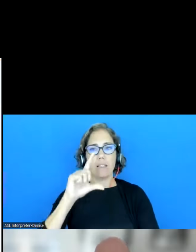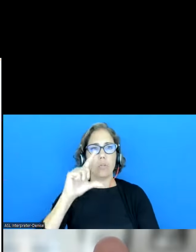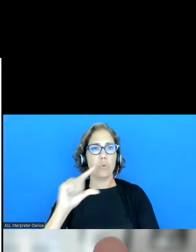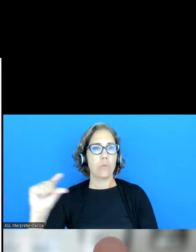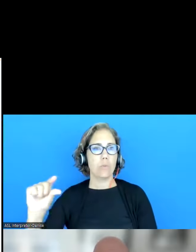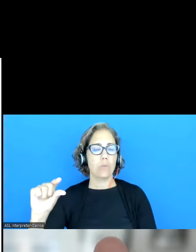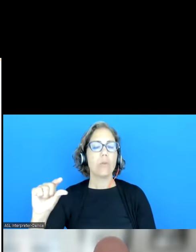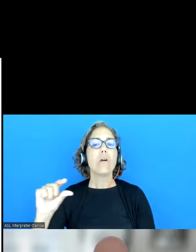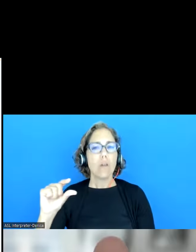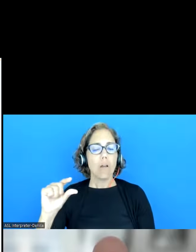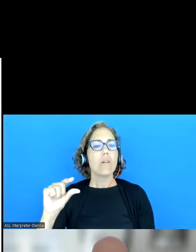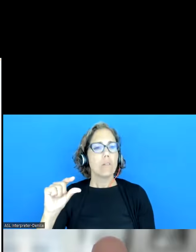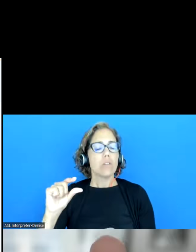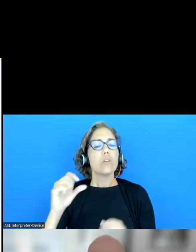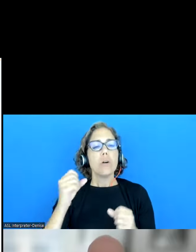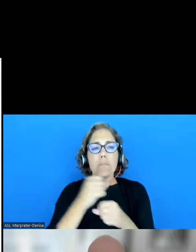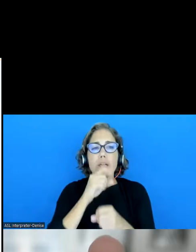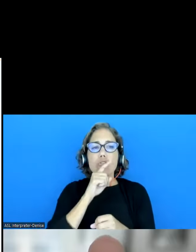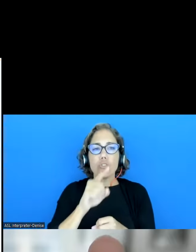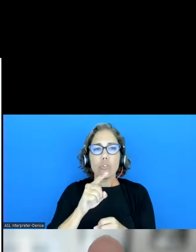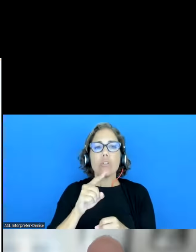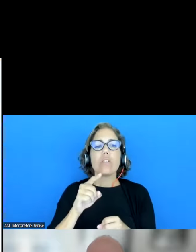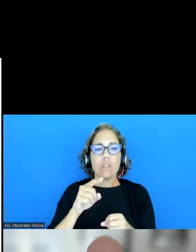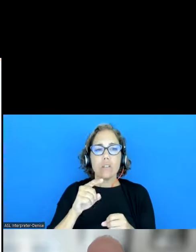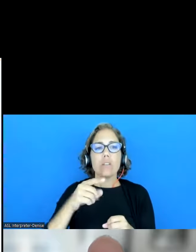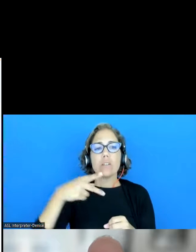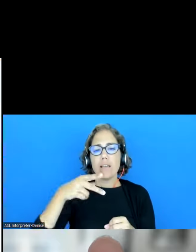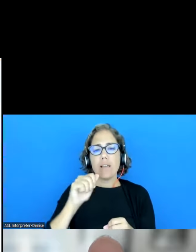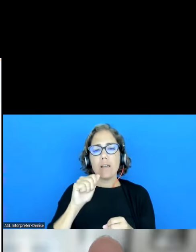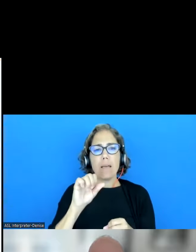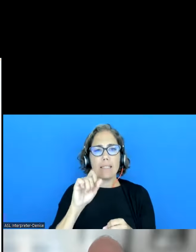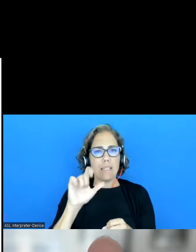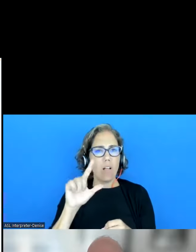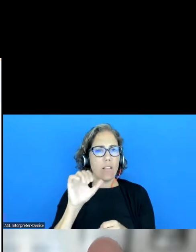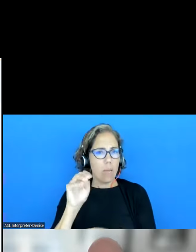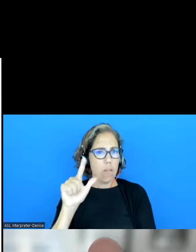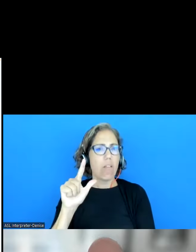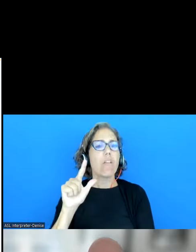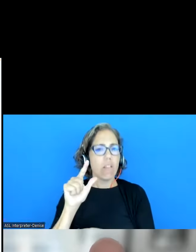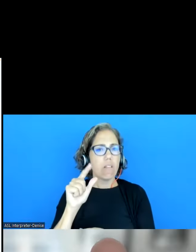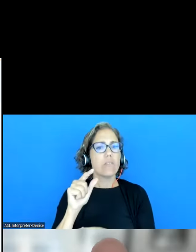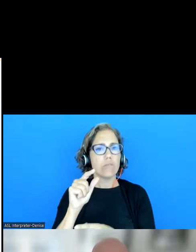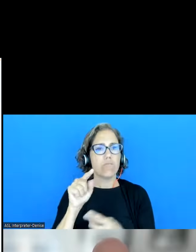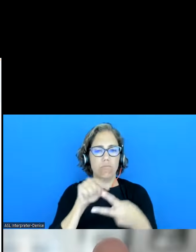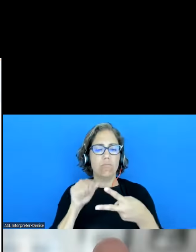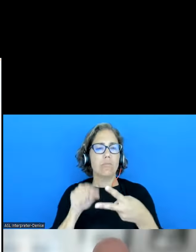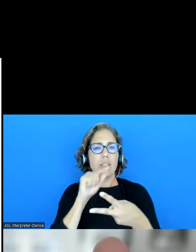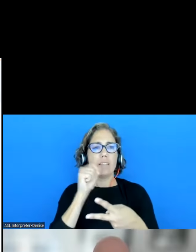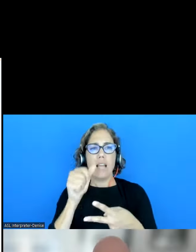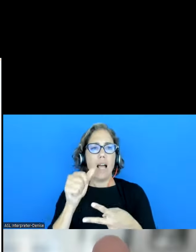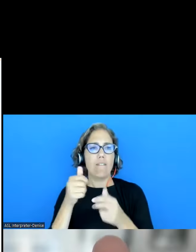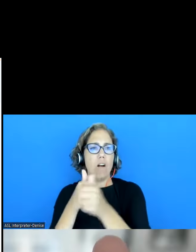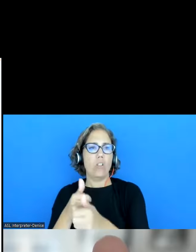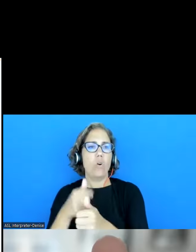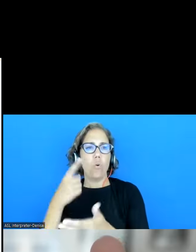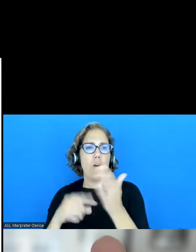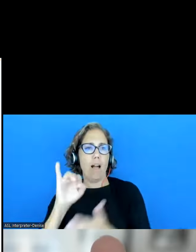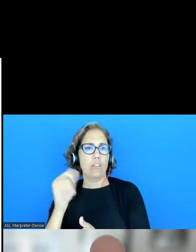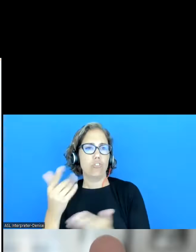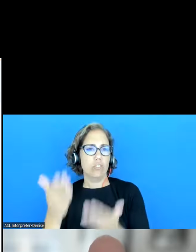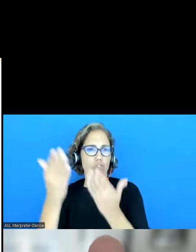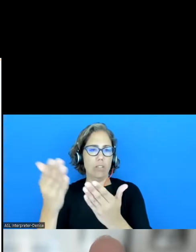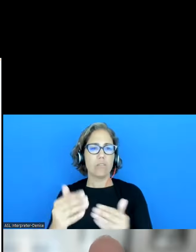that you're actually using Pascal or Camel and not just going with the ones that it suggests. You also want to follow all